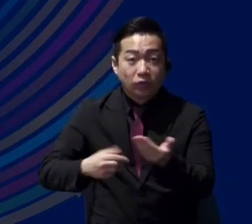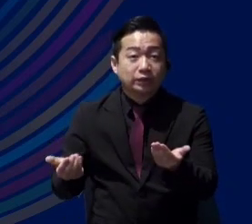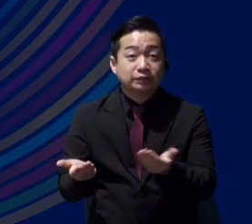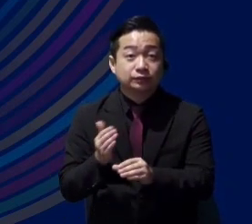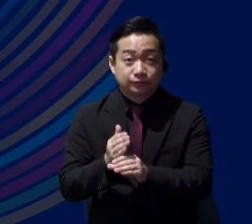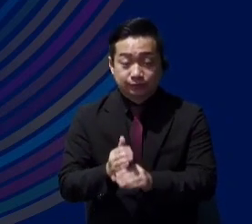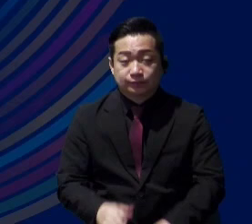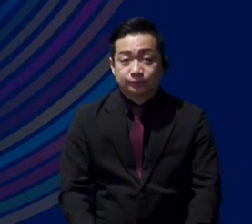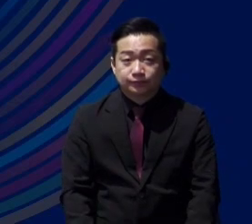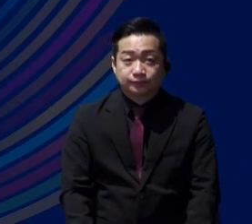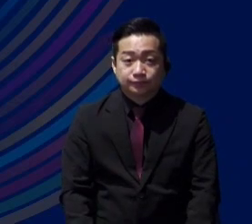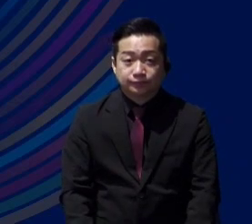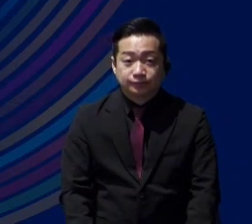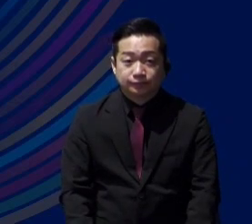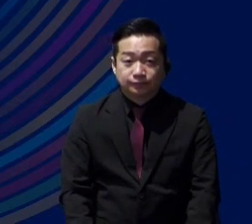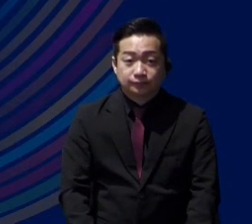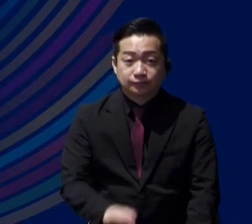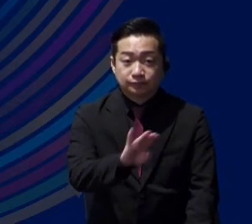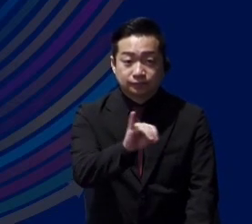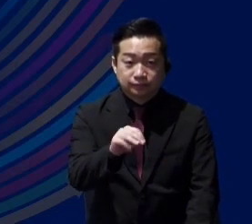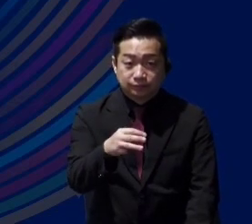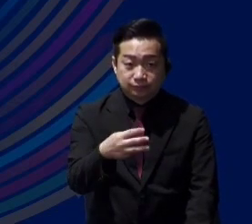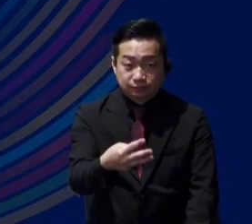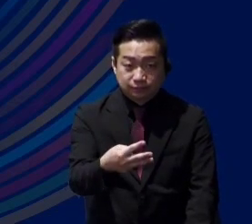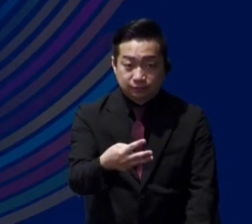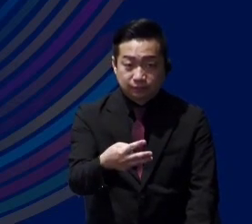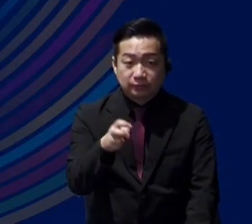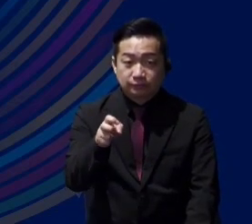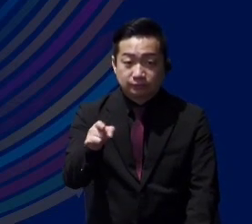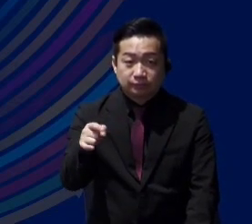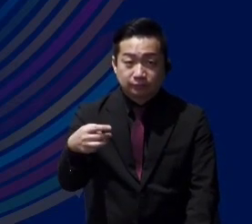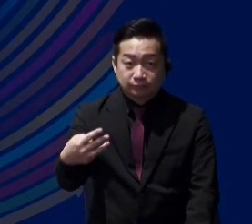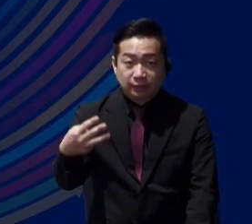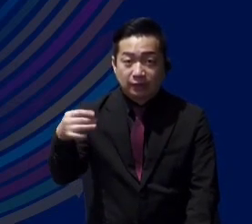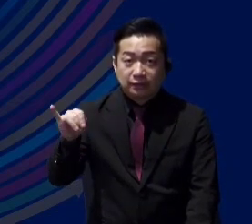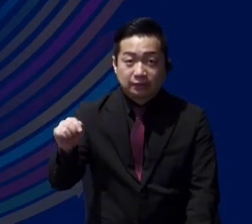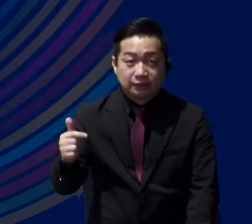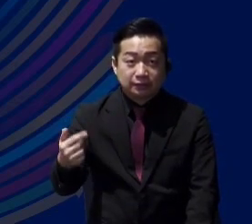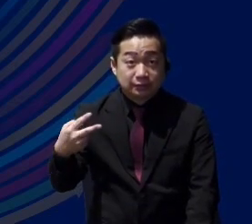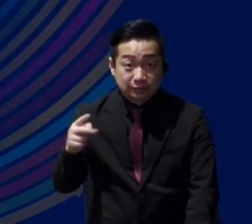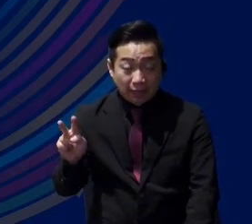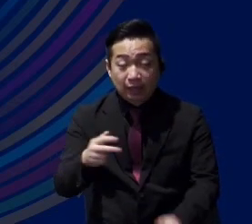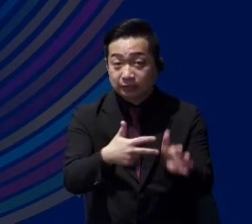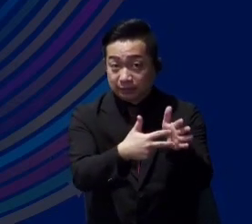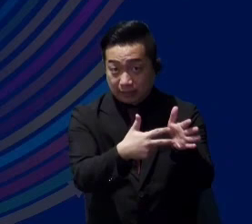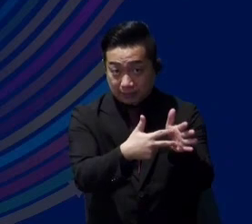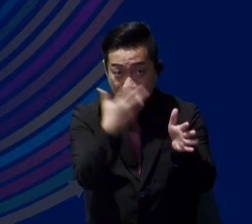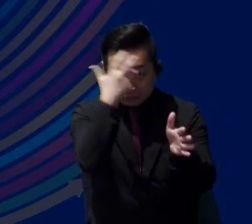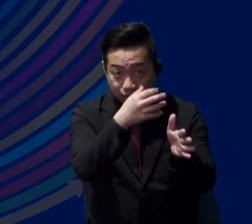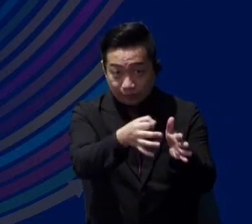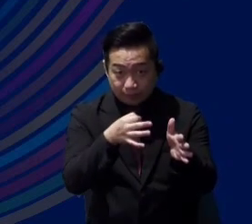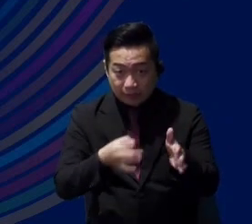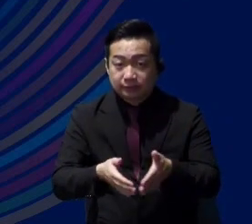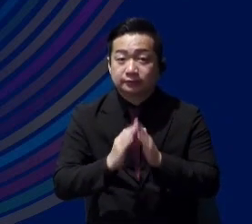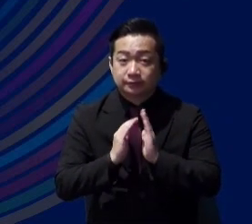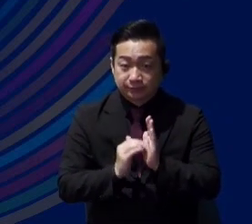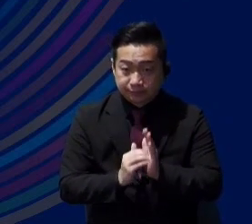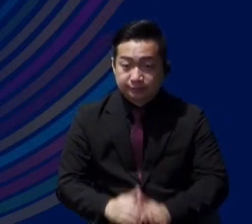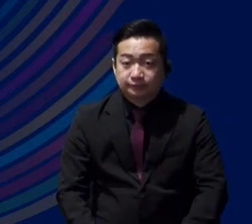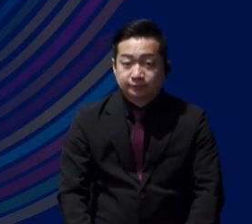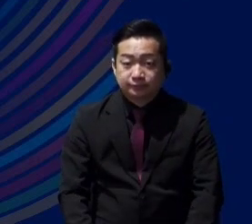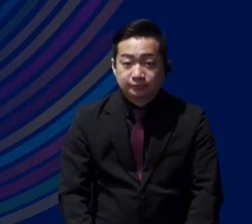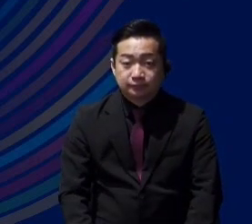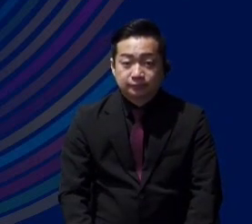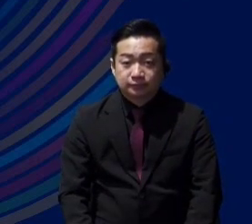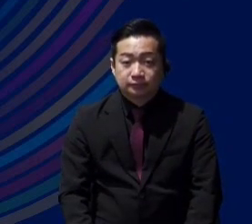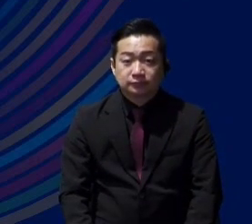Bill Melinda Gates. We have many partner institutes, lots